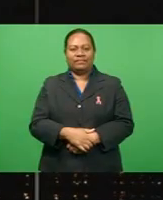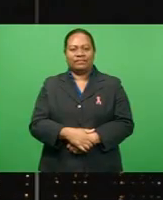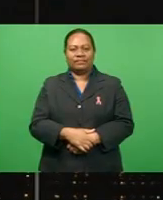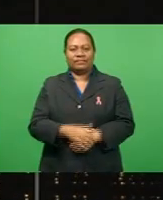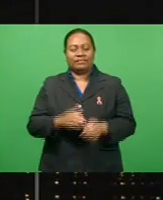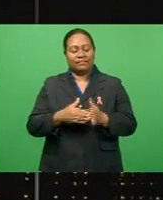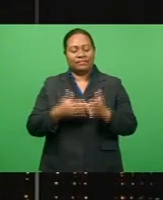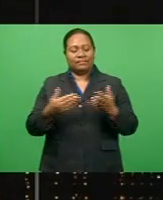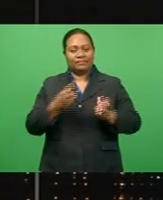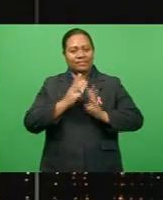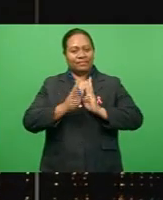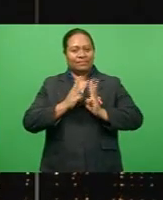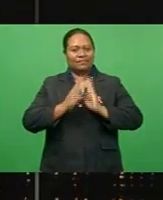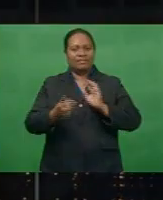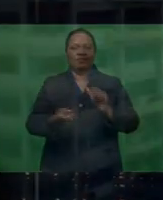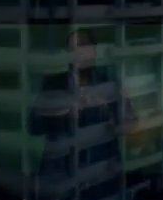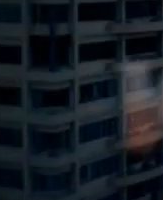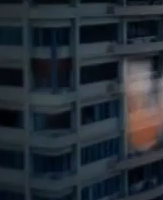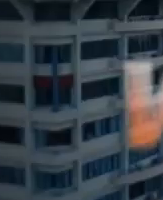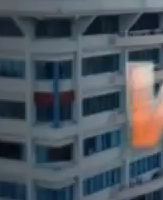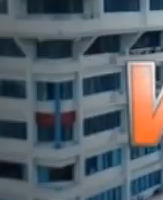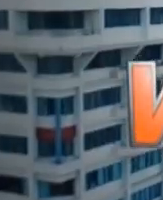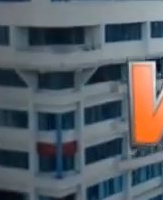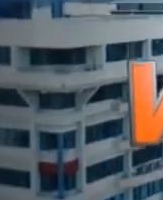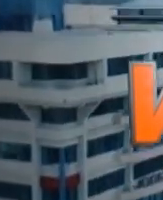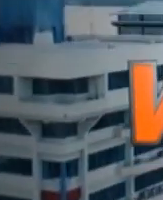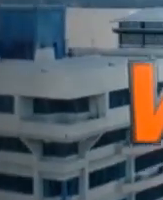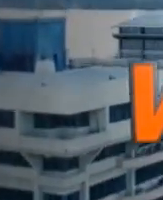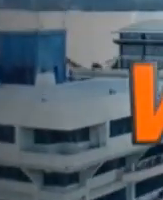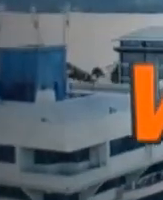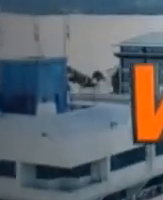And it's weather time now with Angie.